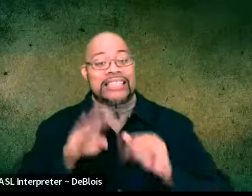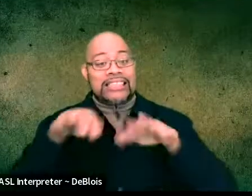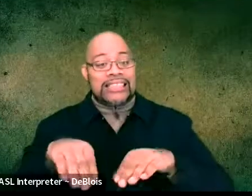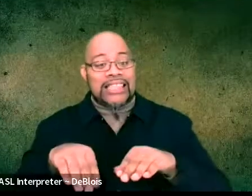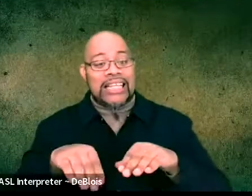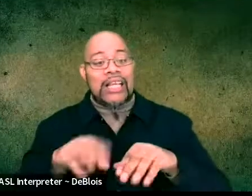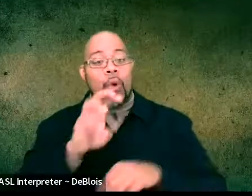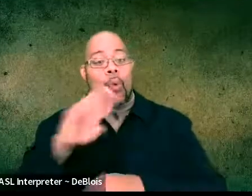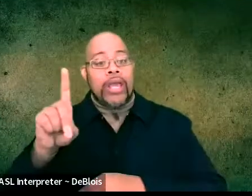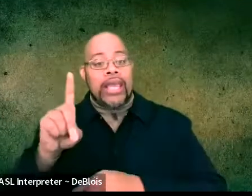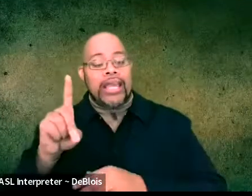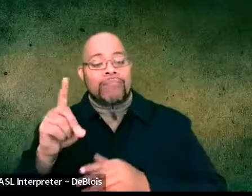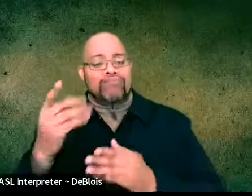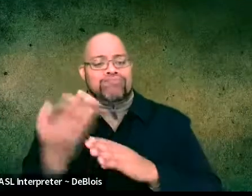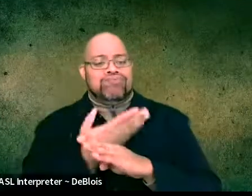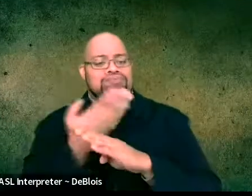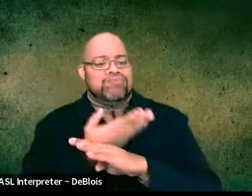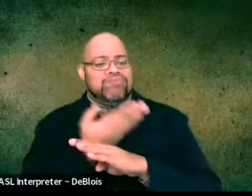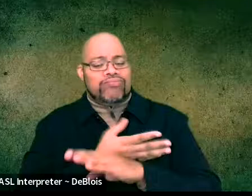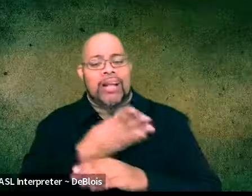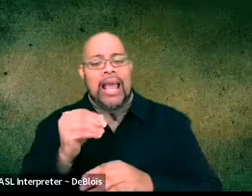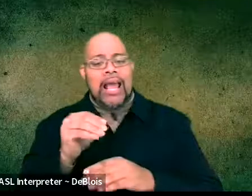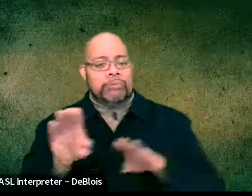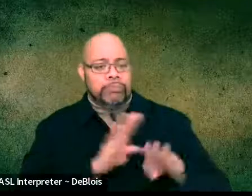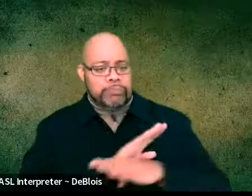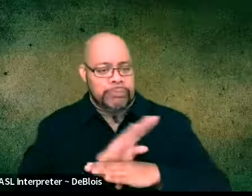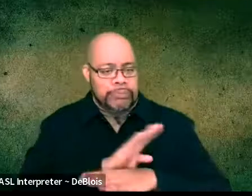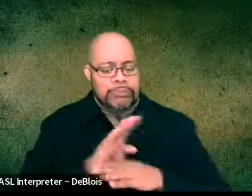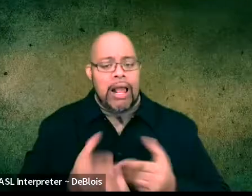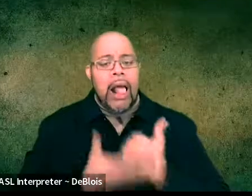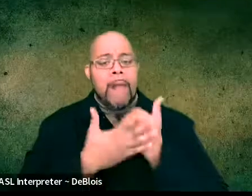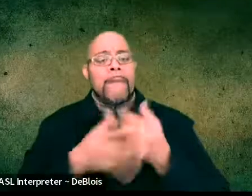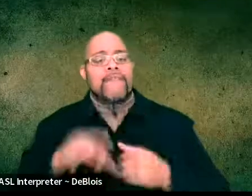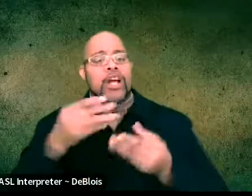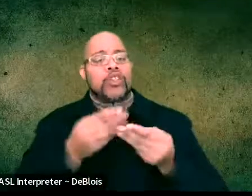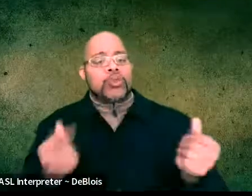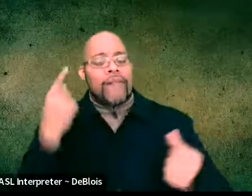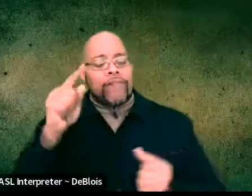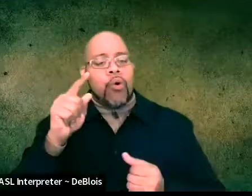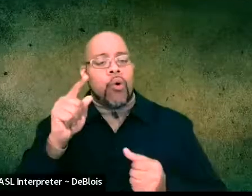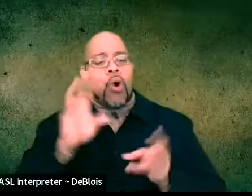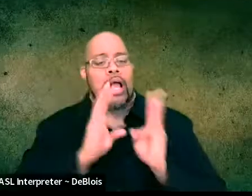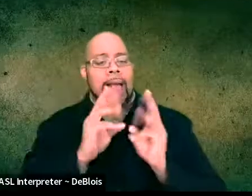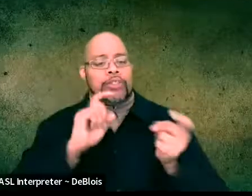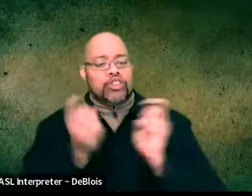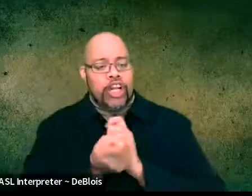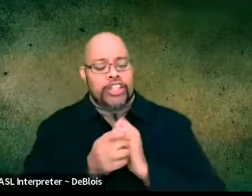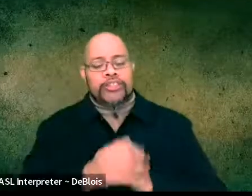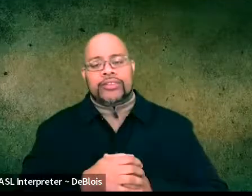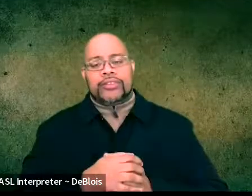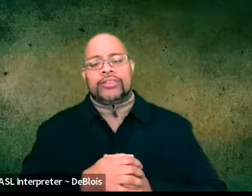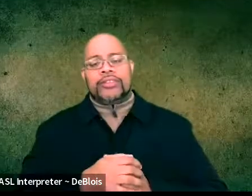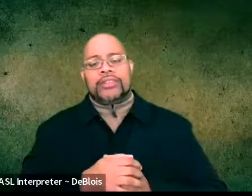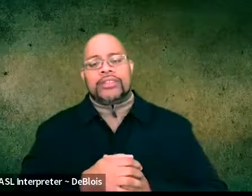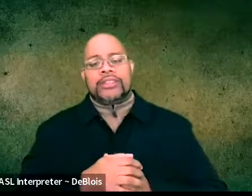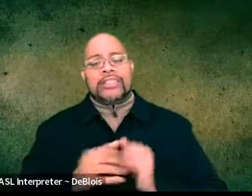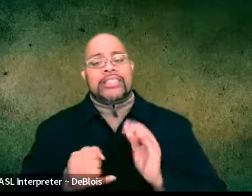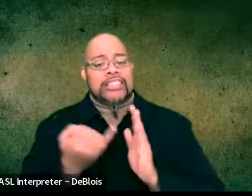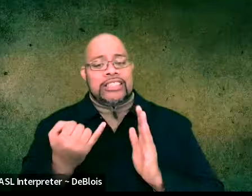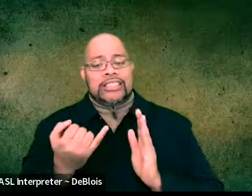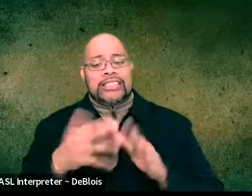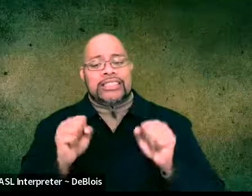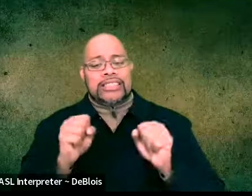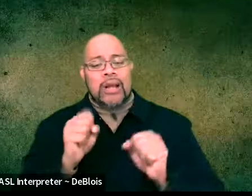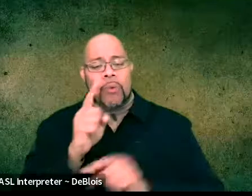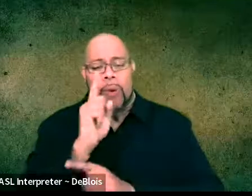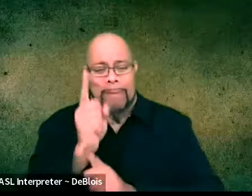seaweed cultivation and commercialization to help find solutions for climate change. So let me just take a